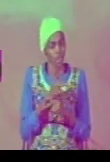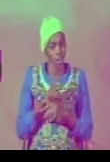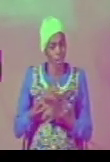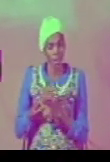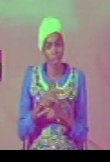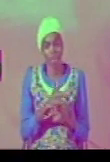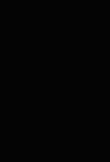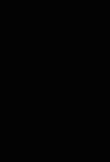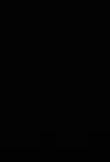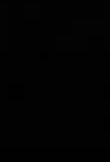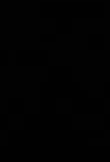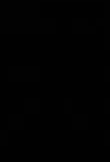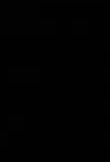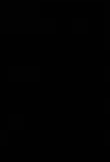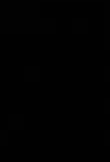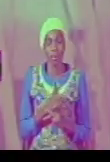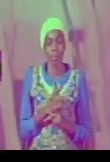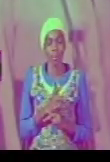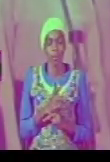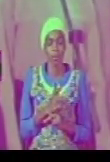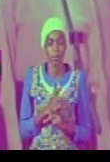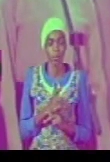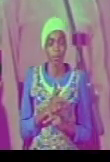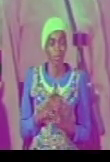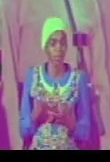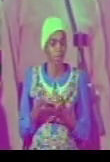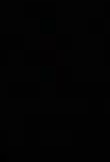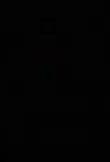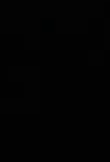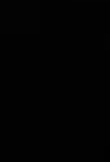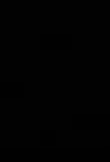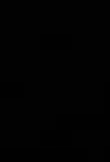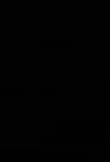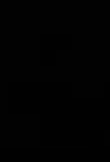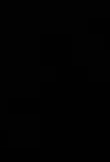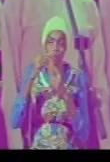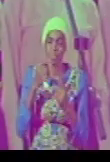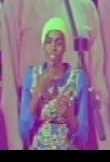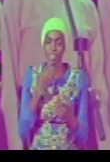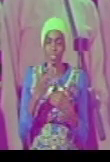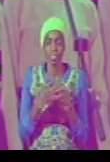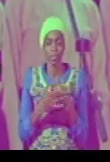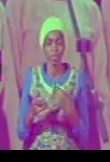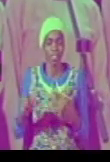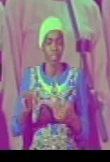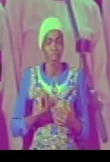can. Through your precious blood, I found